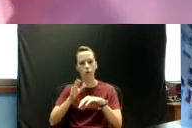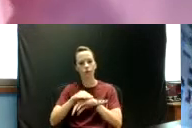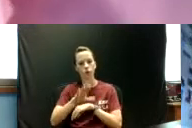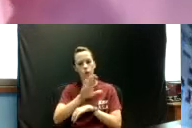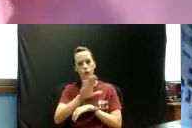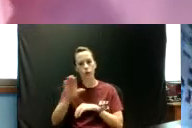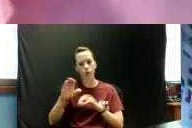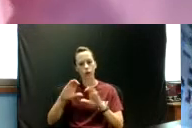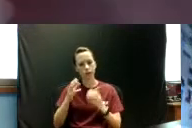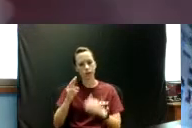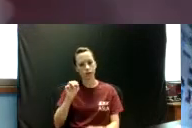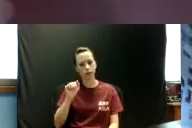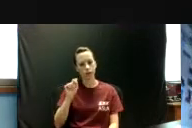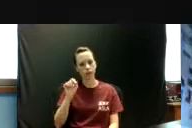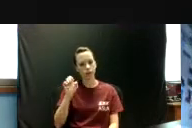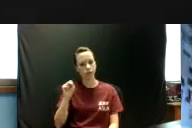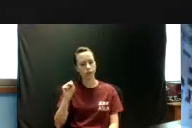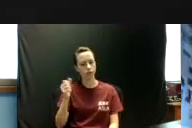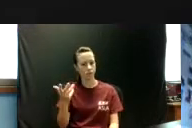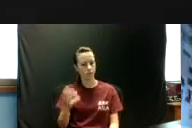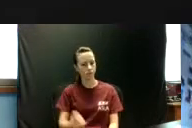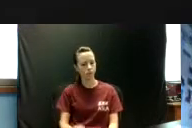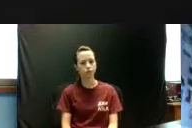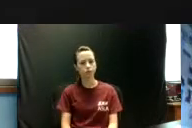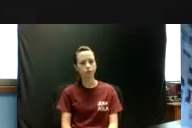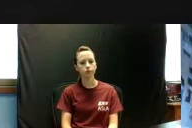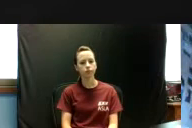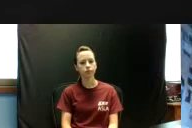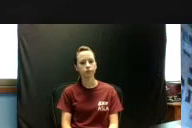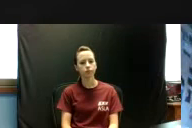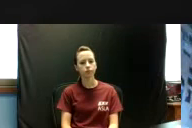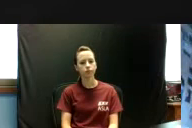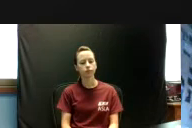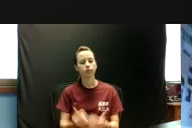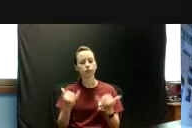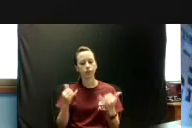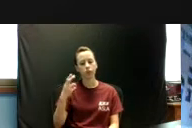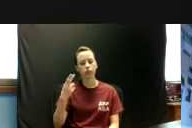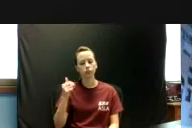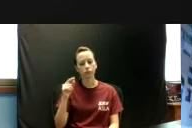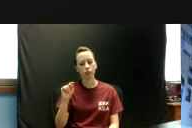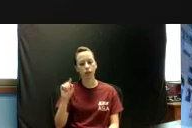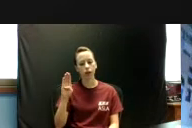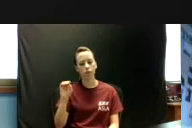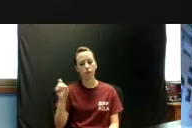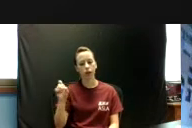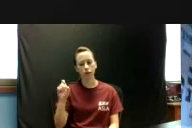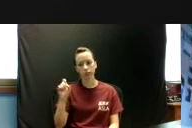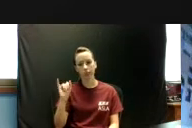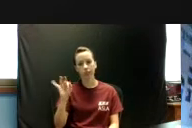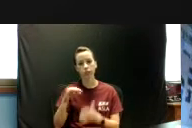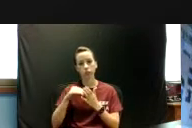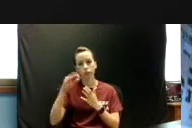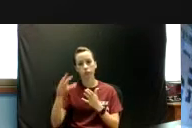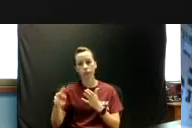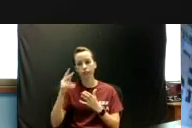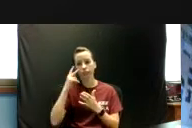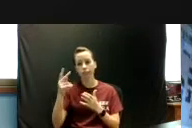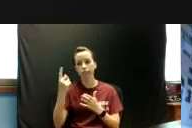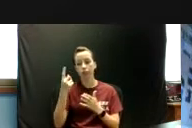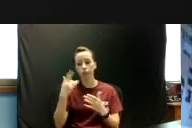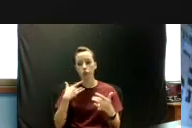classmates? So in the chat box, what should students do when they see something concerning on social